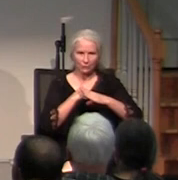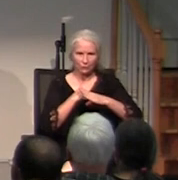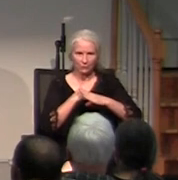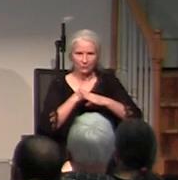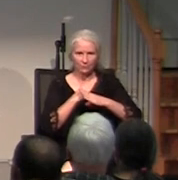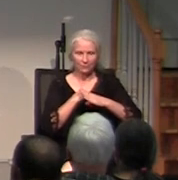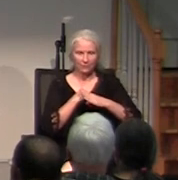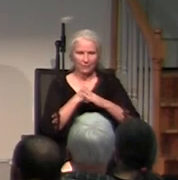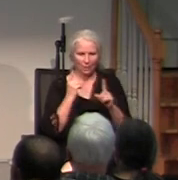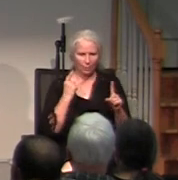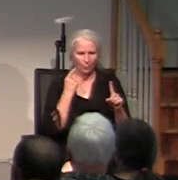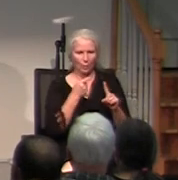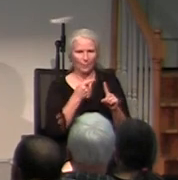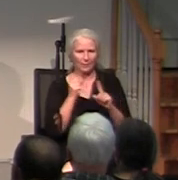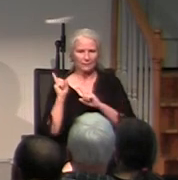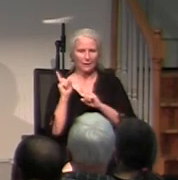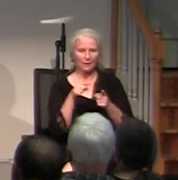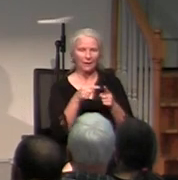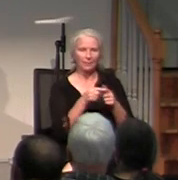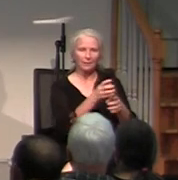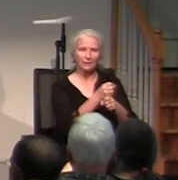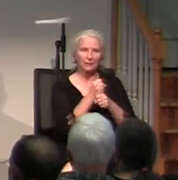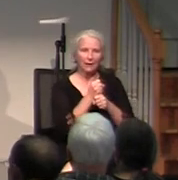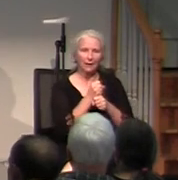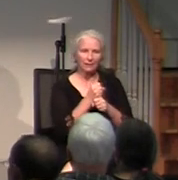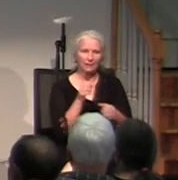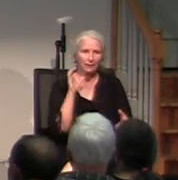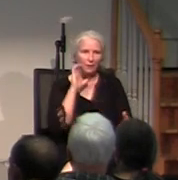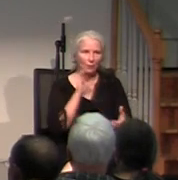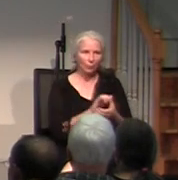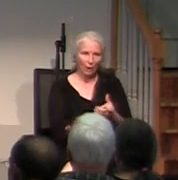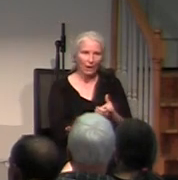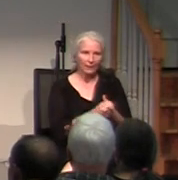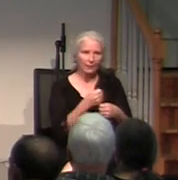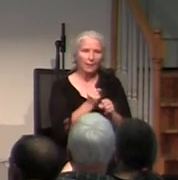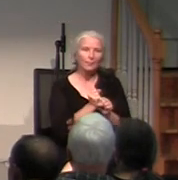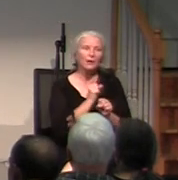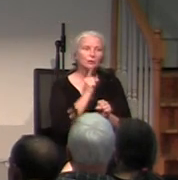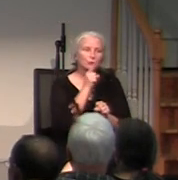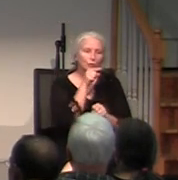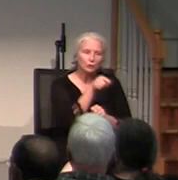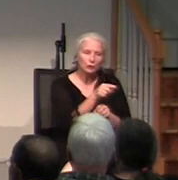so secure that she's ready to join him.